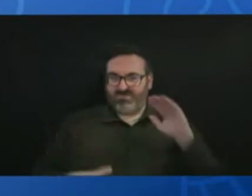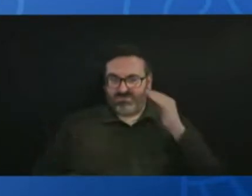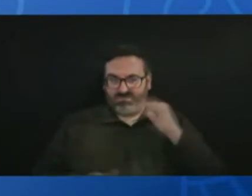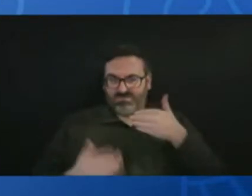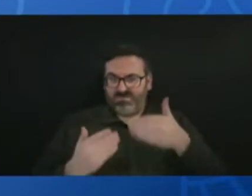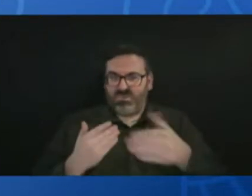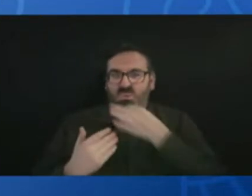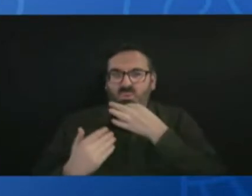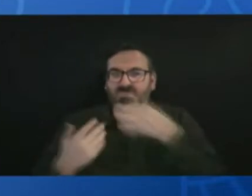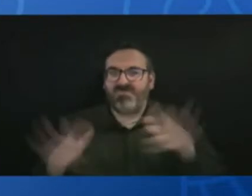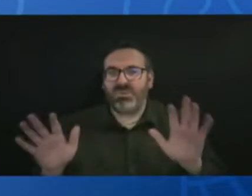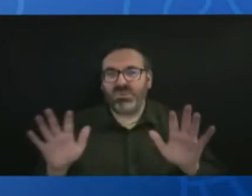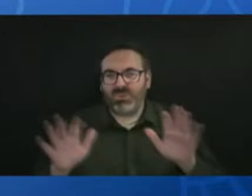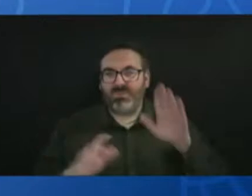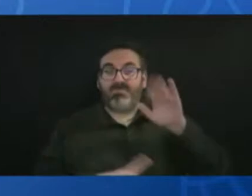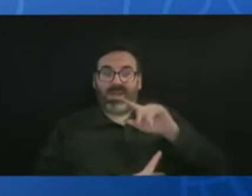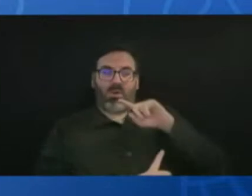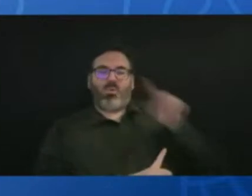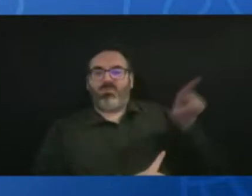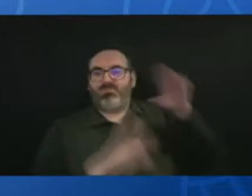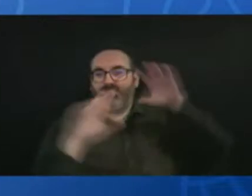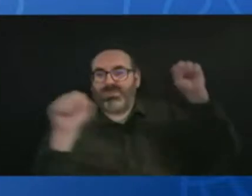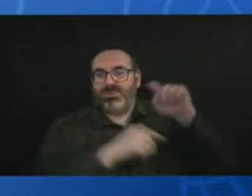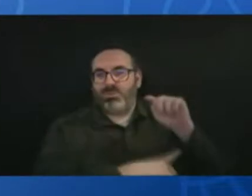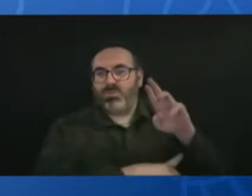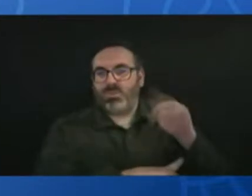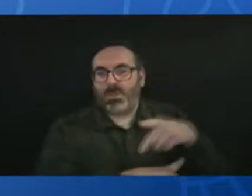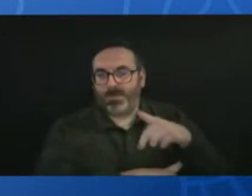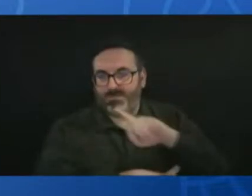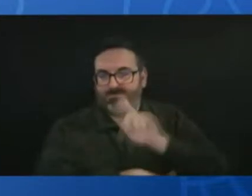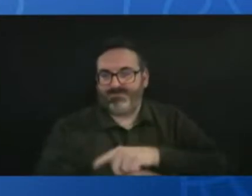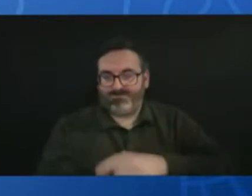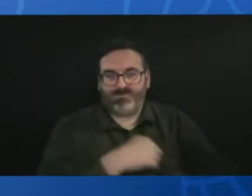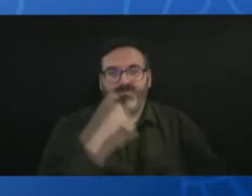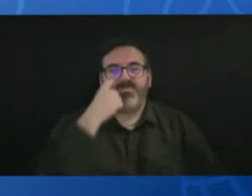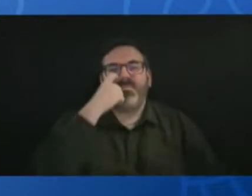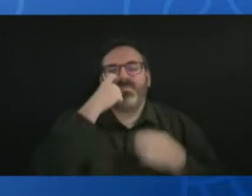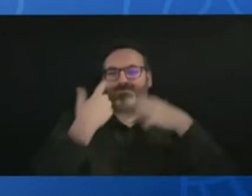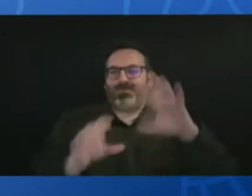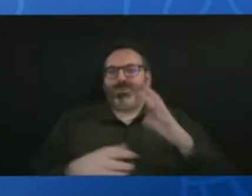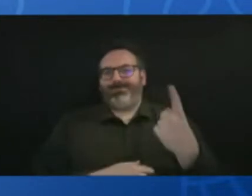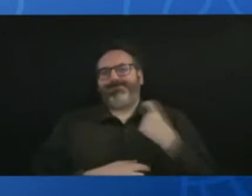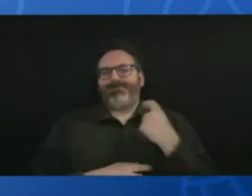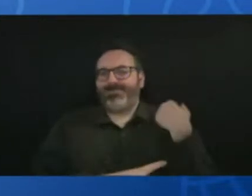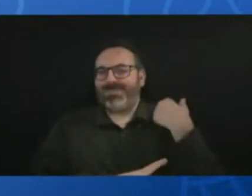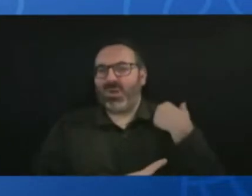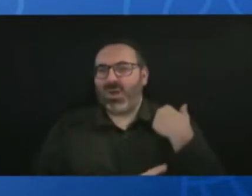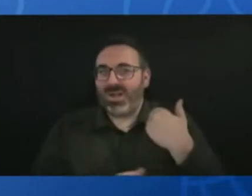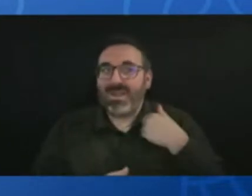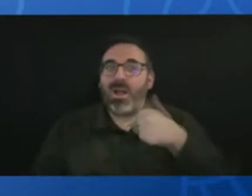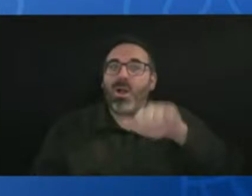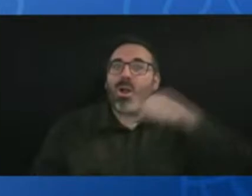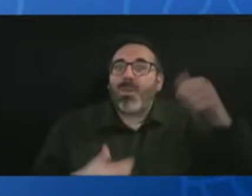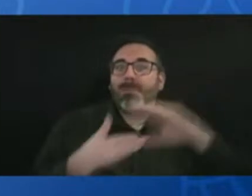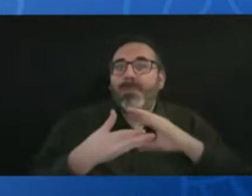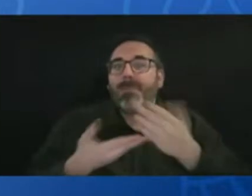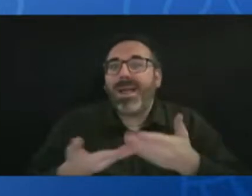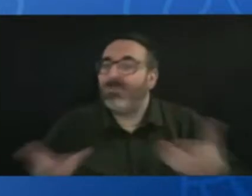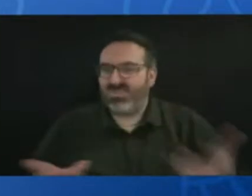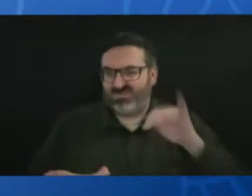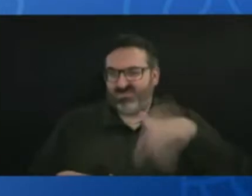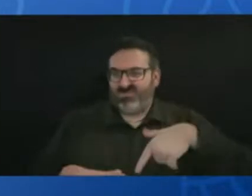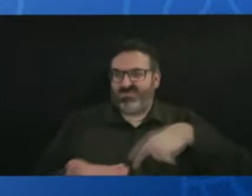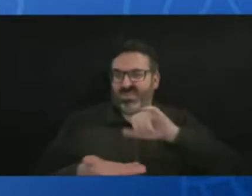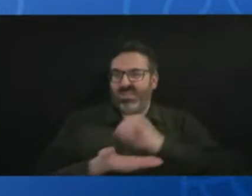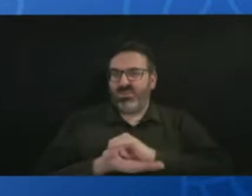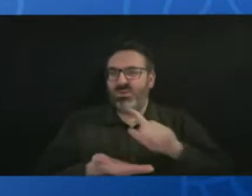that also, as I'd been asked before, if there was any other material anywhere, this is it. This is all the material. It's out, and again,